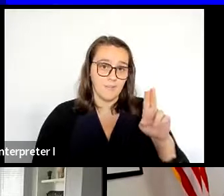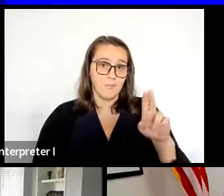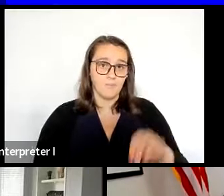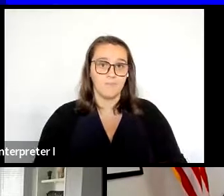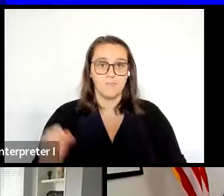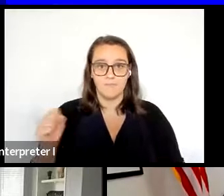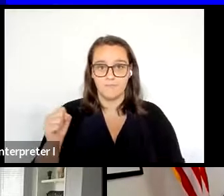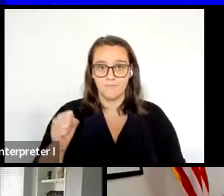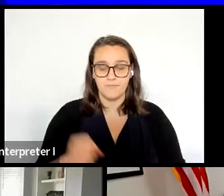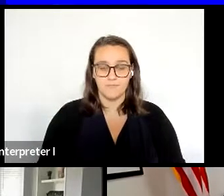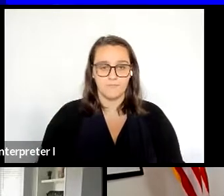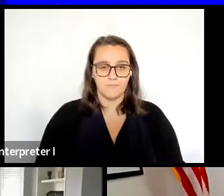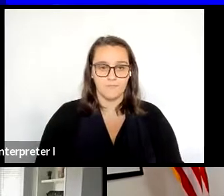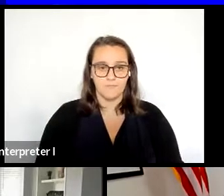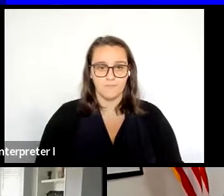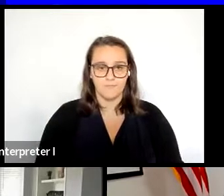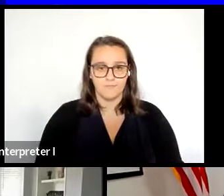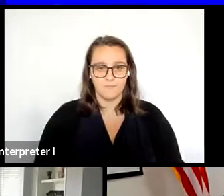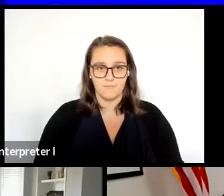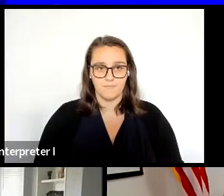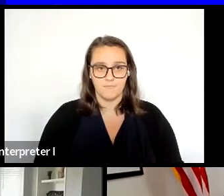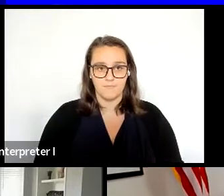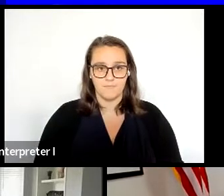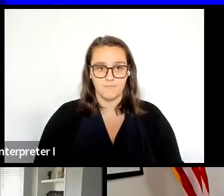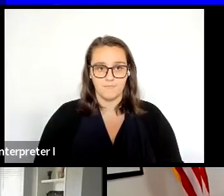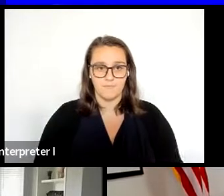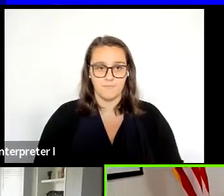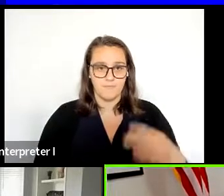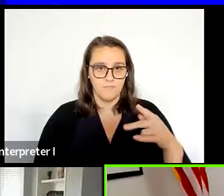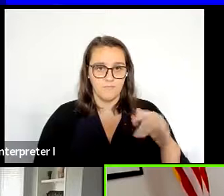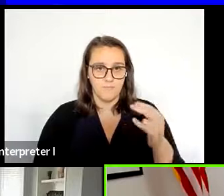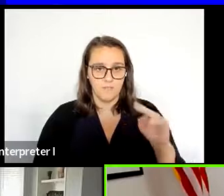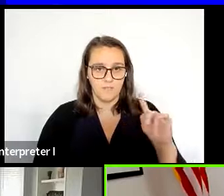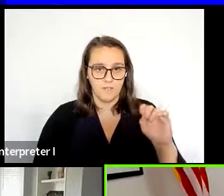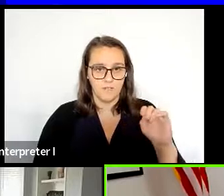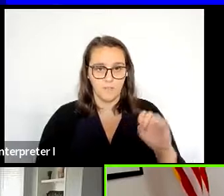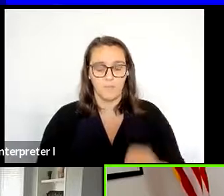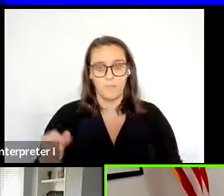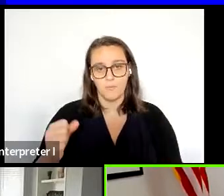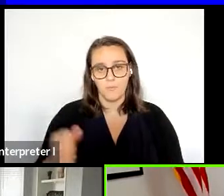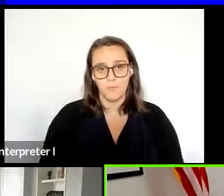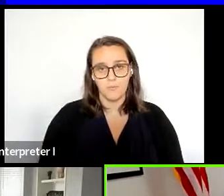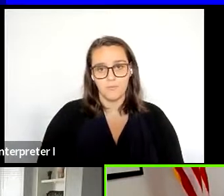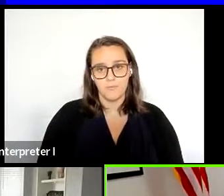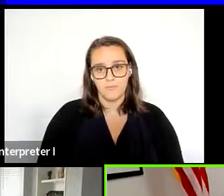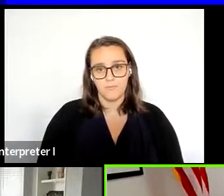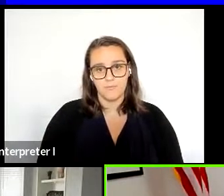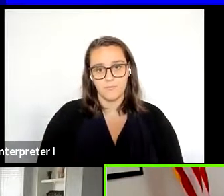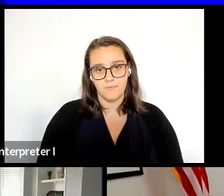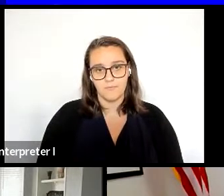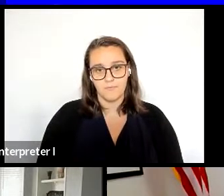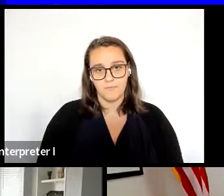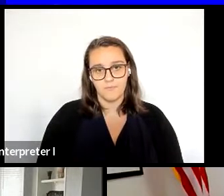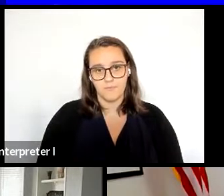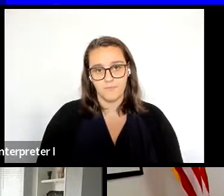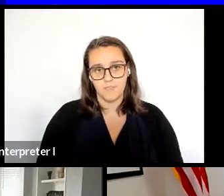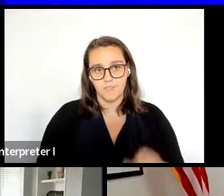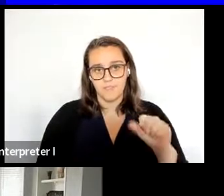Yes. Councilmember Nadeau votes yes. Councilmember Pinto. Yes. Councilmember Pinto votes yes.